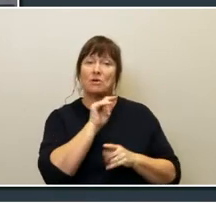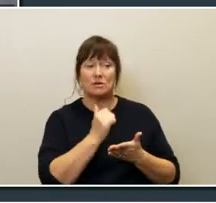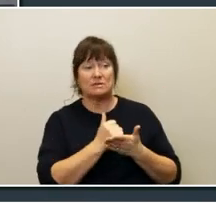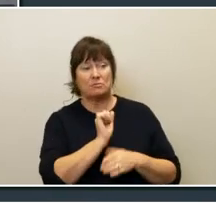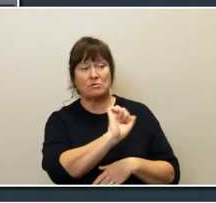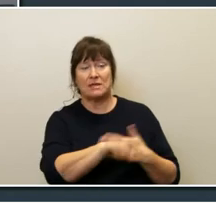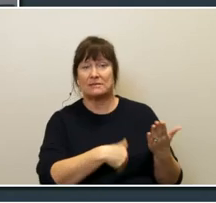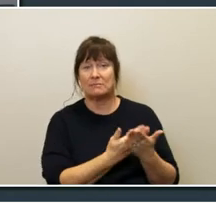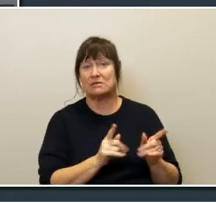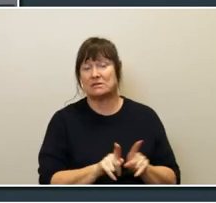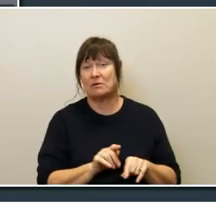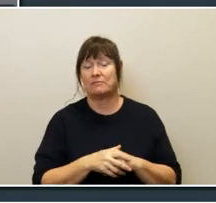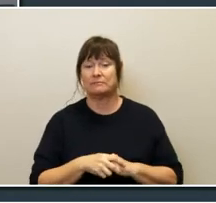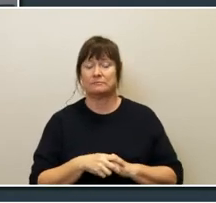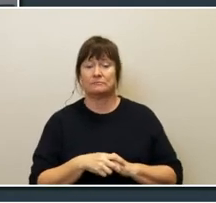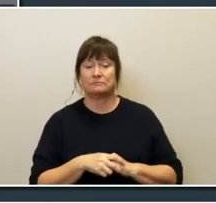as well.